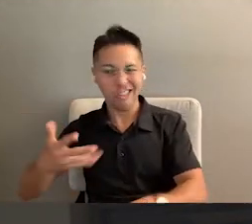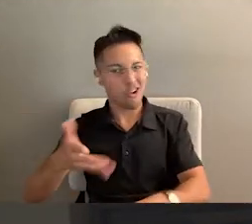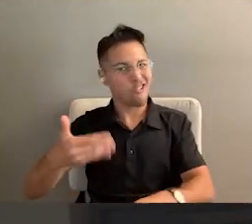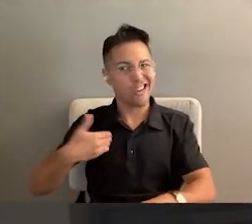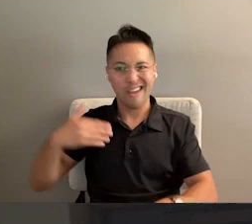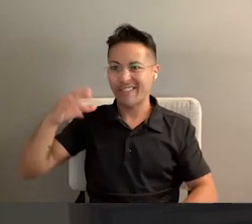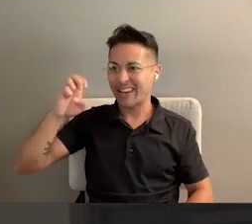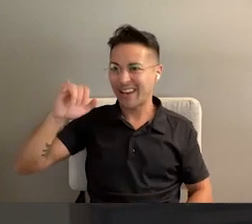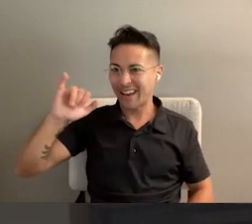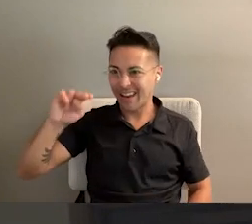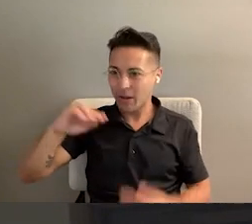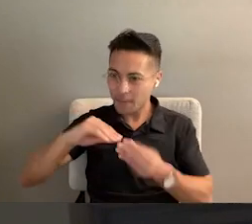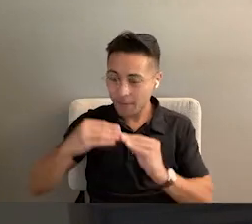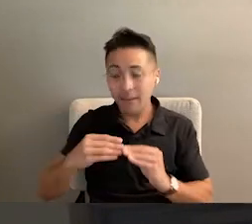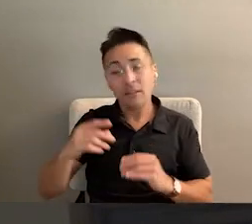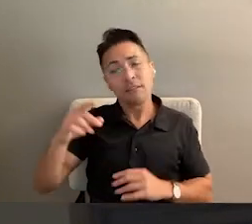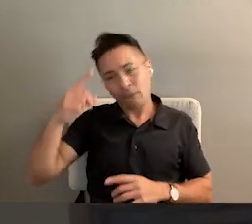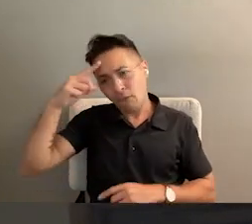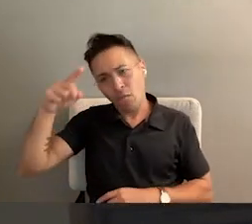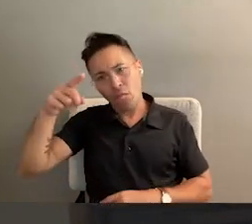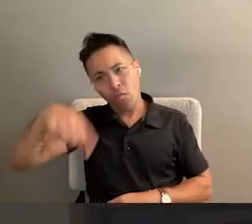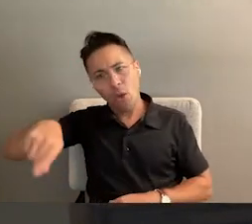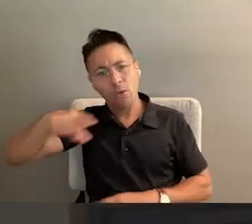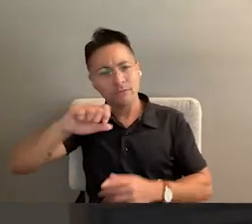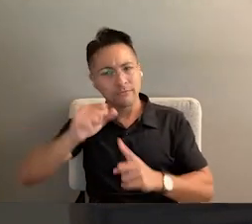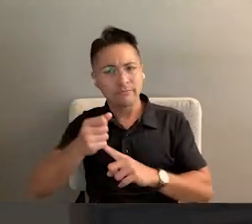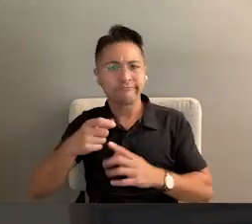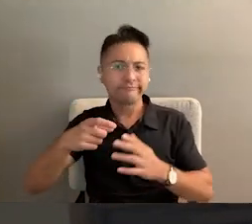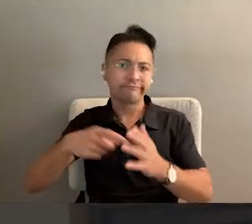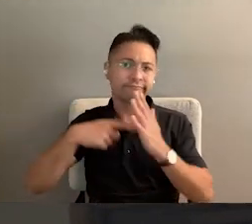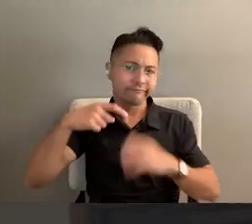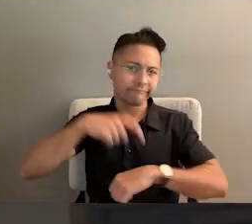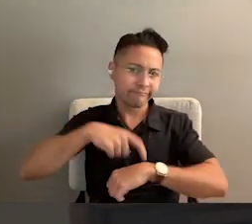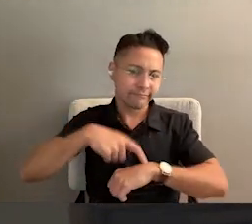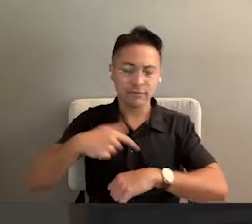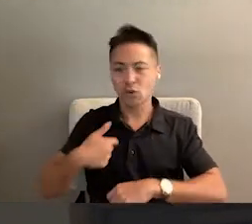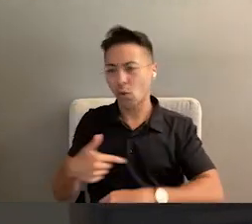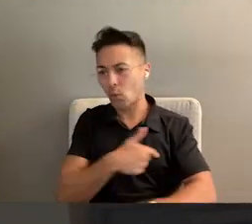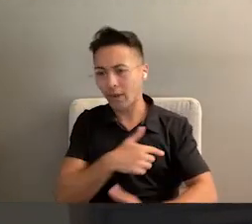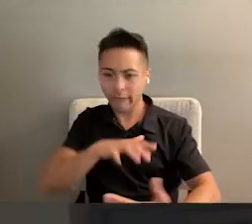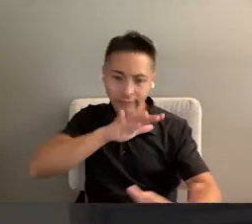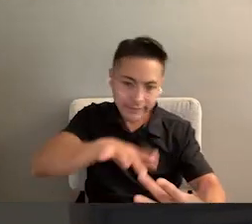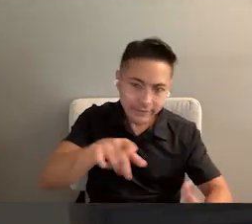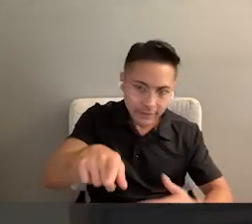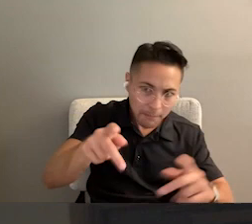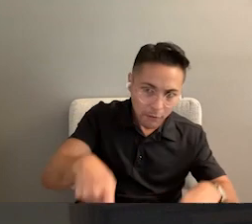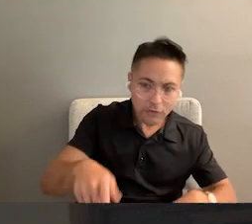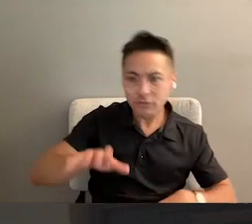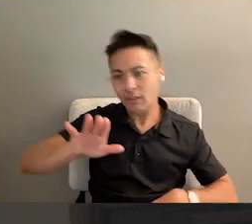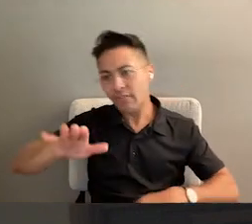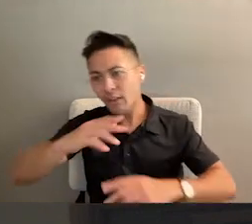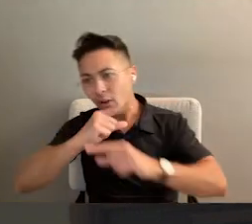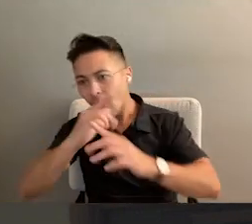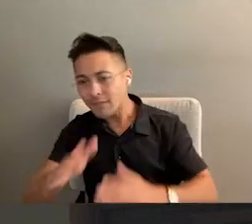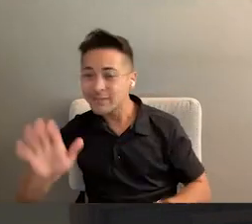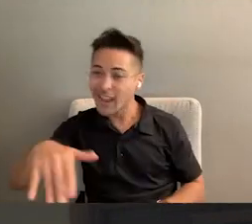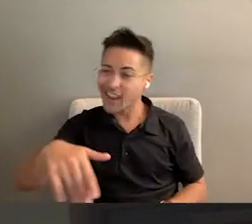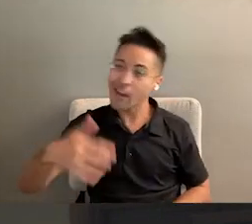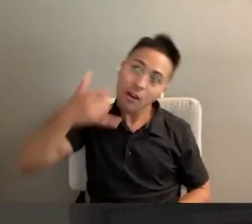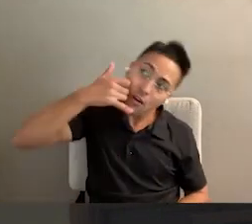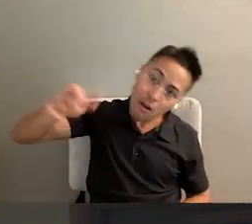they were little. They already have an EIN number. So in those cases, it takes a little bit longer. We have to reach out to